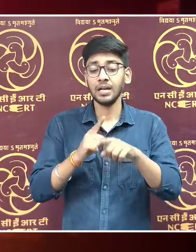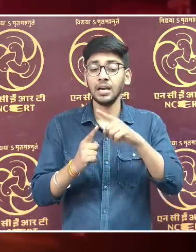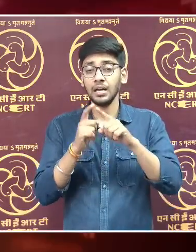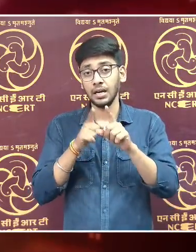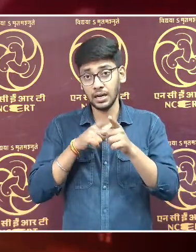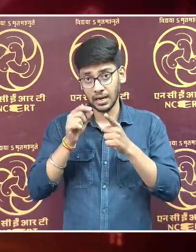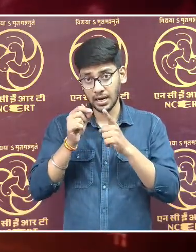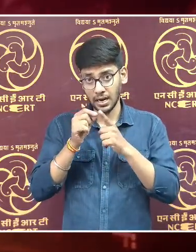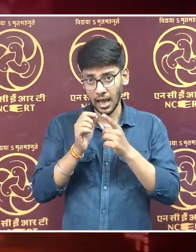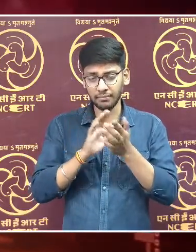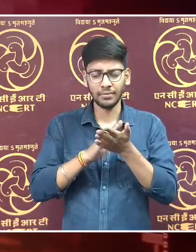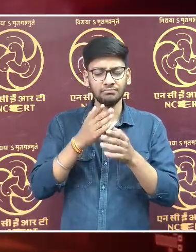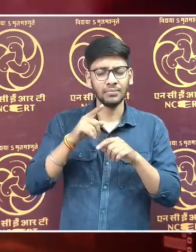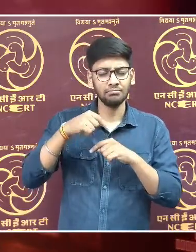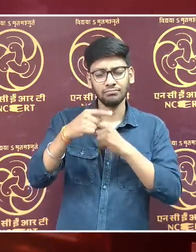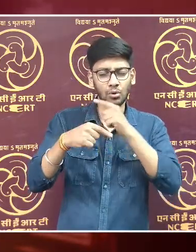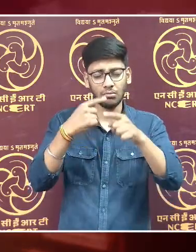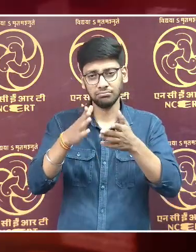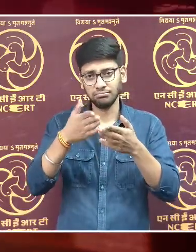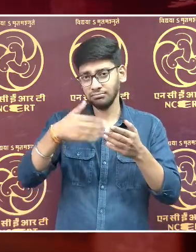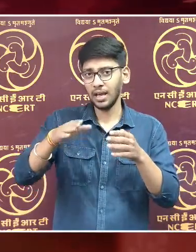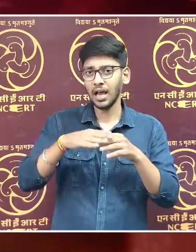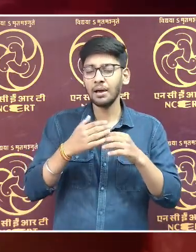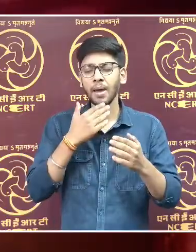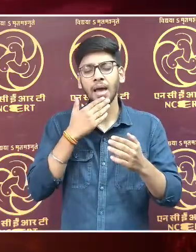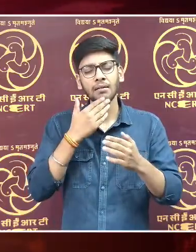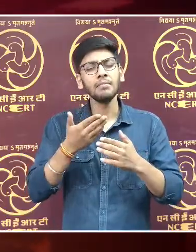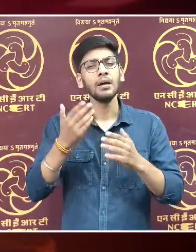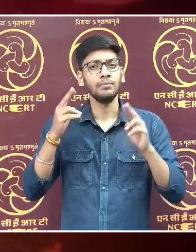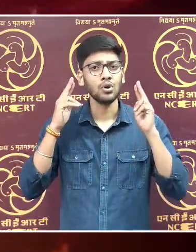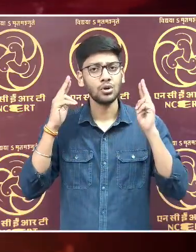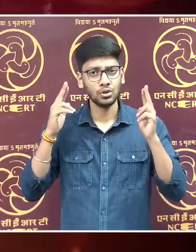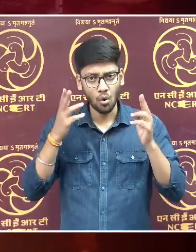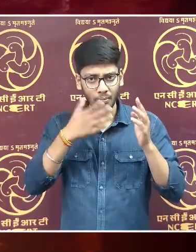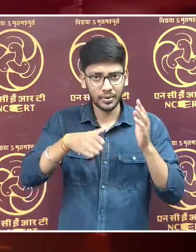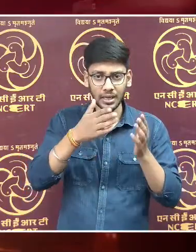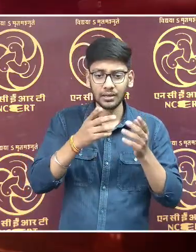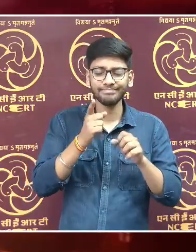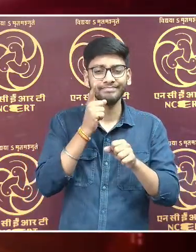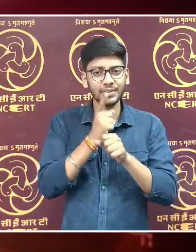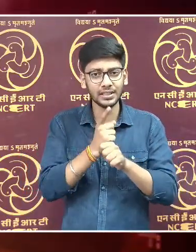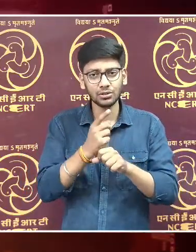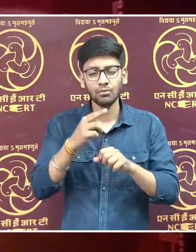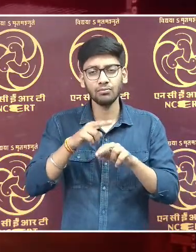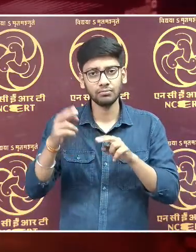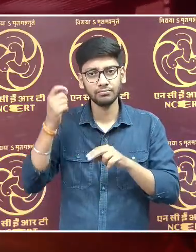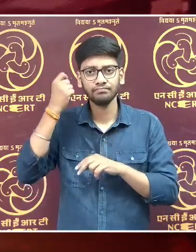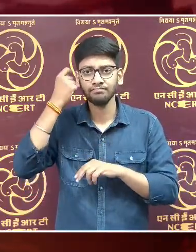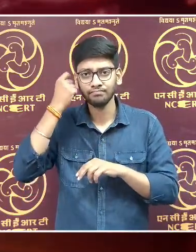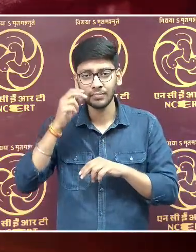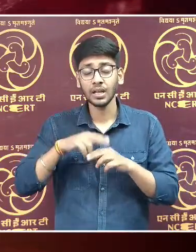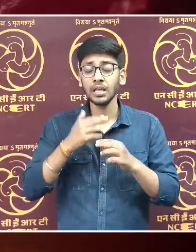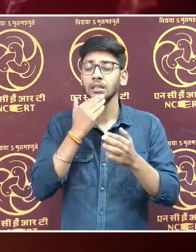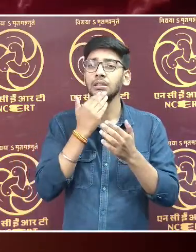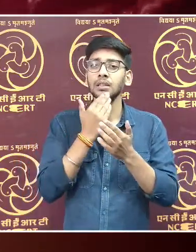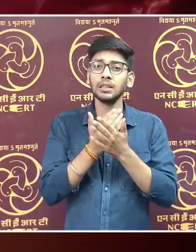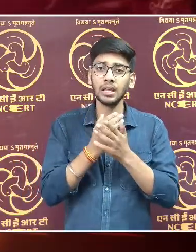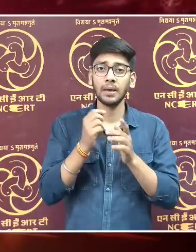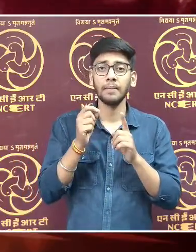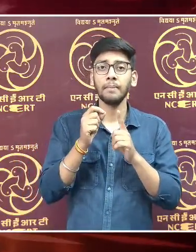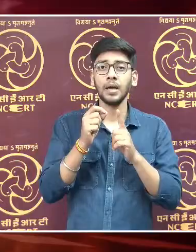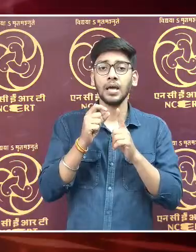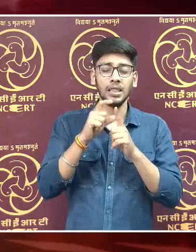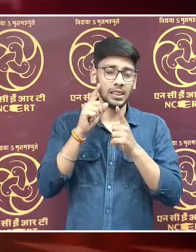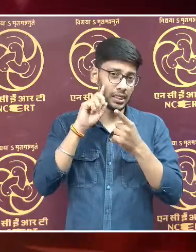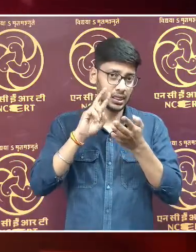set the foundation for the rest of the days. I'm sure teachers are going to benefit from the discussion that took place today. Thank you so much, Professor Devi. Thank